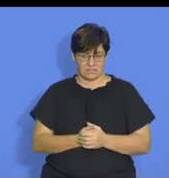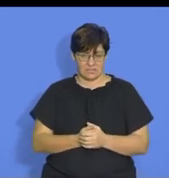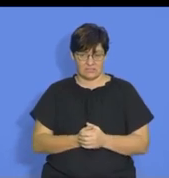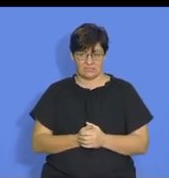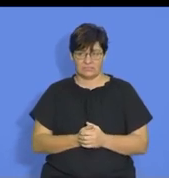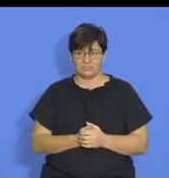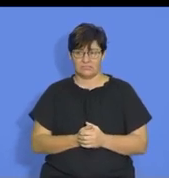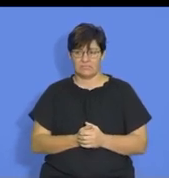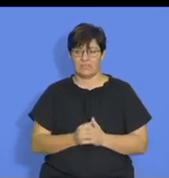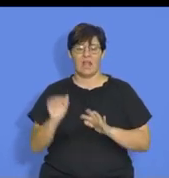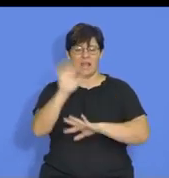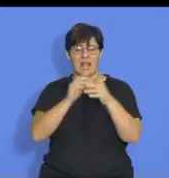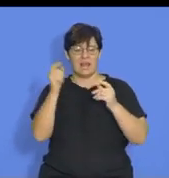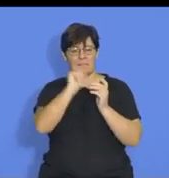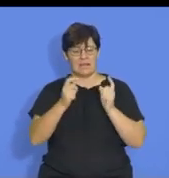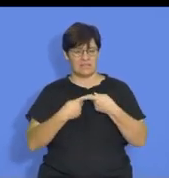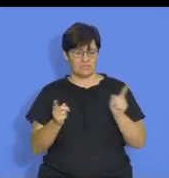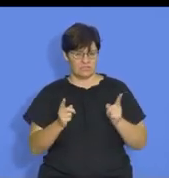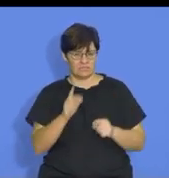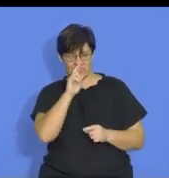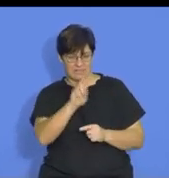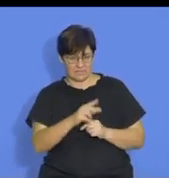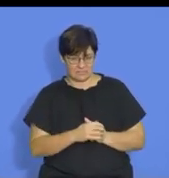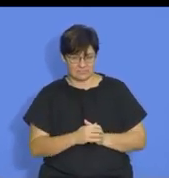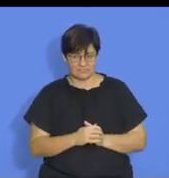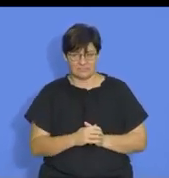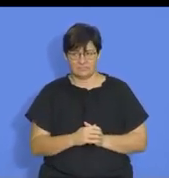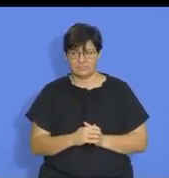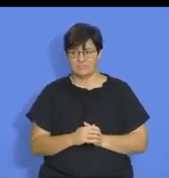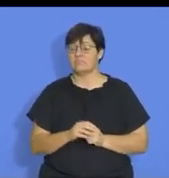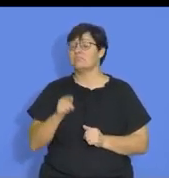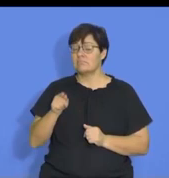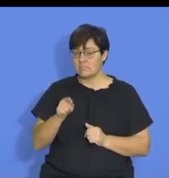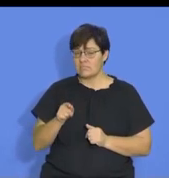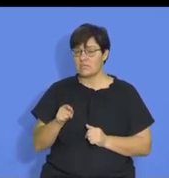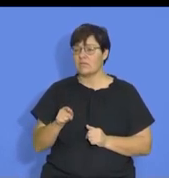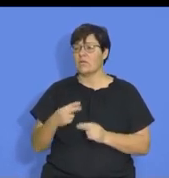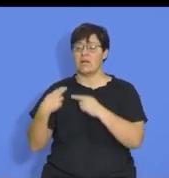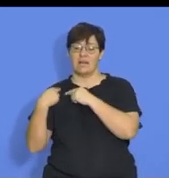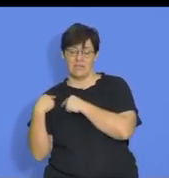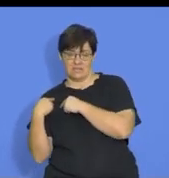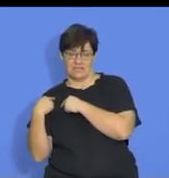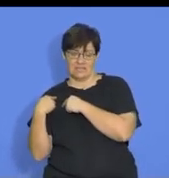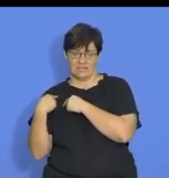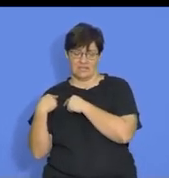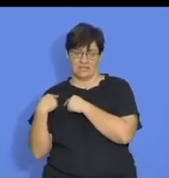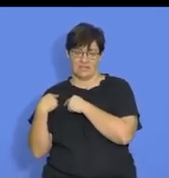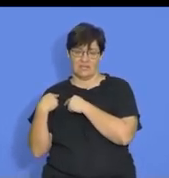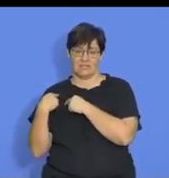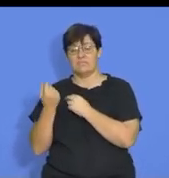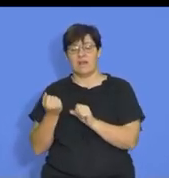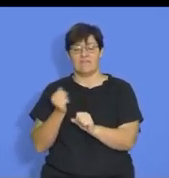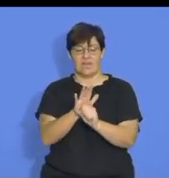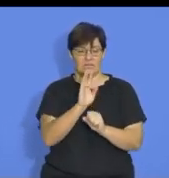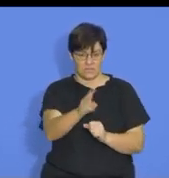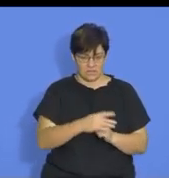equation, let's quickly grab a different color pen so that you all can see this, in this event, your liabilities